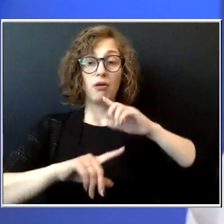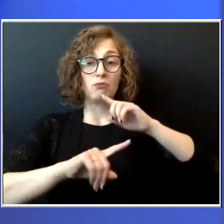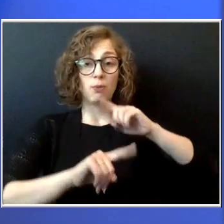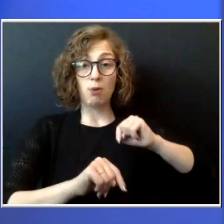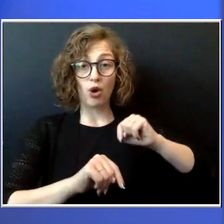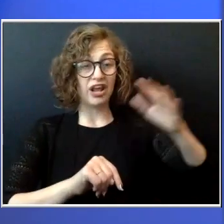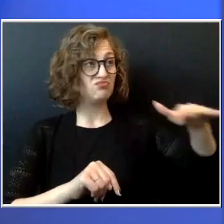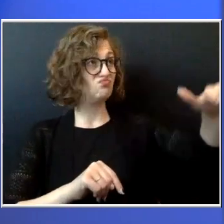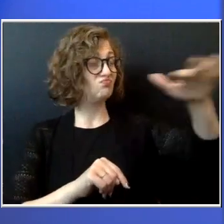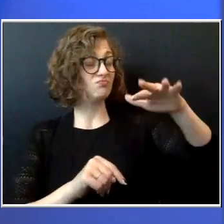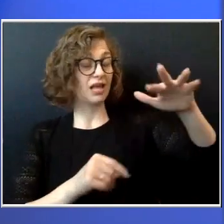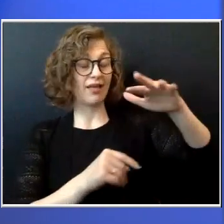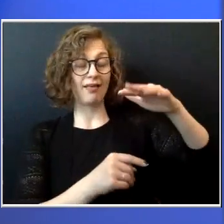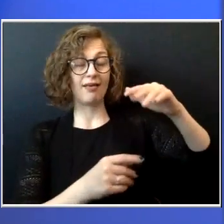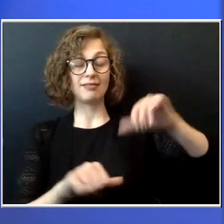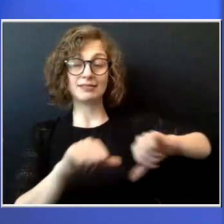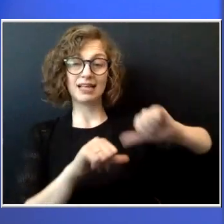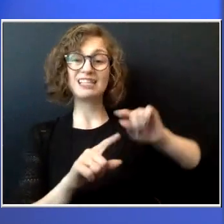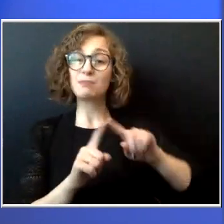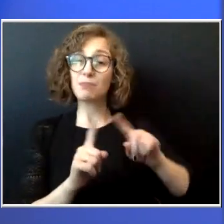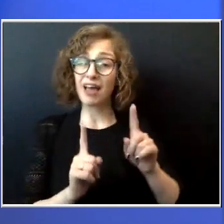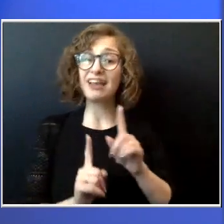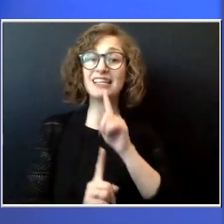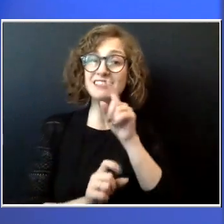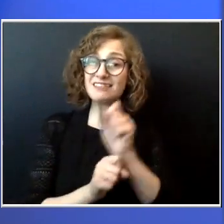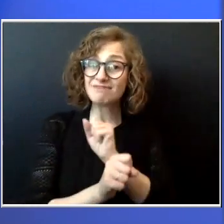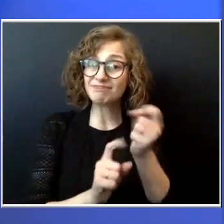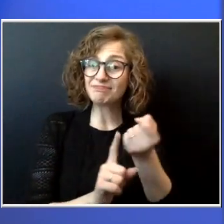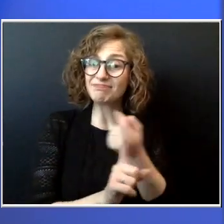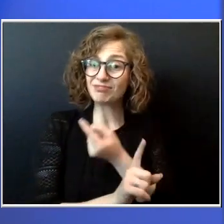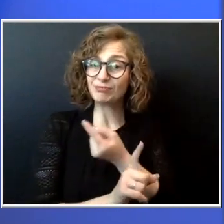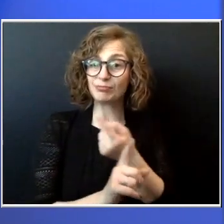not, it doesn't have an actionable